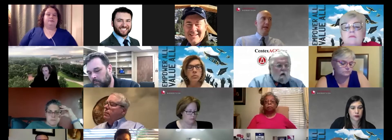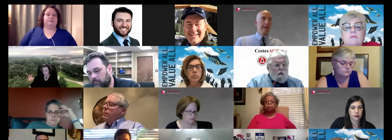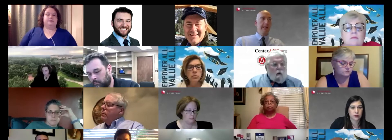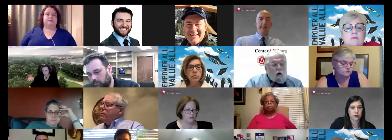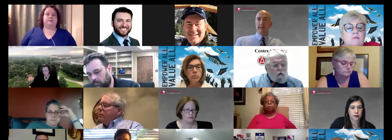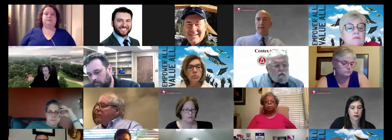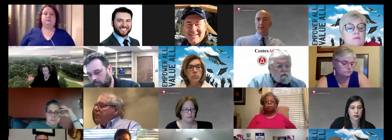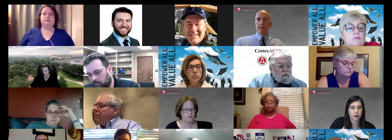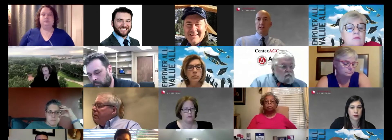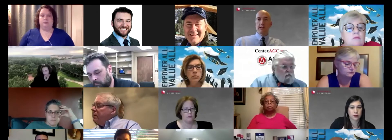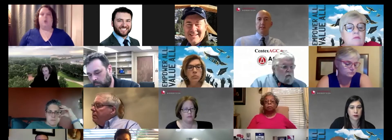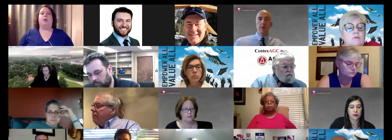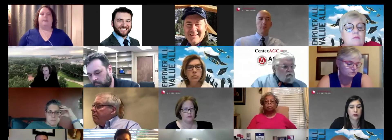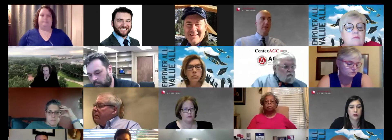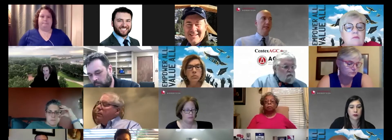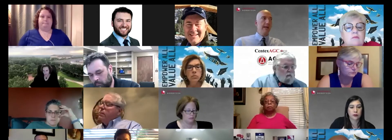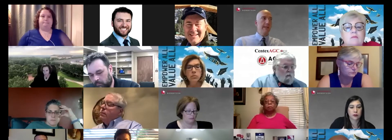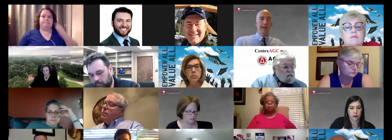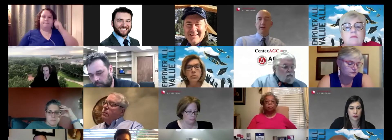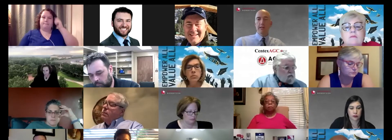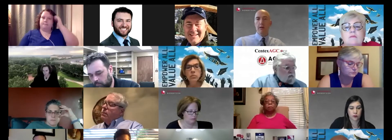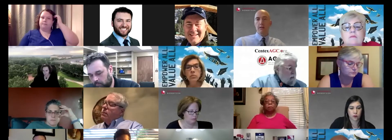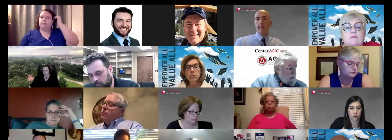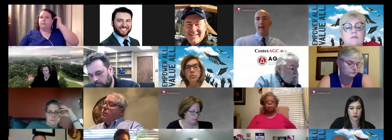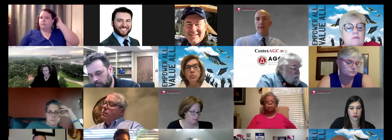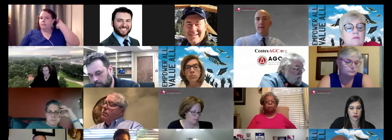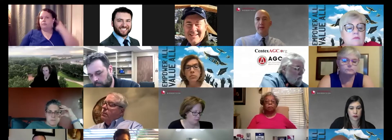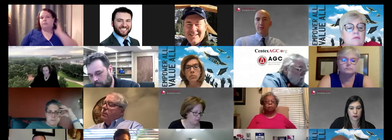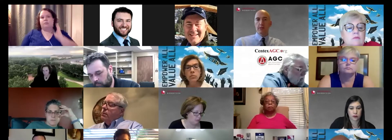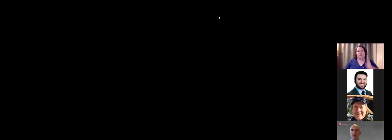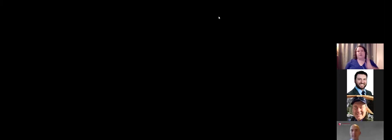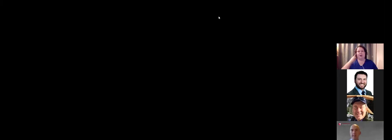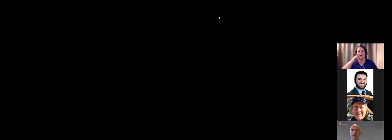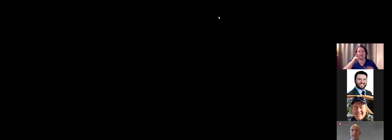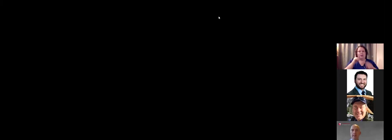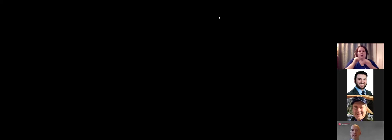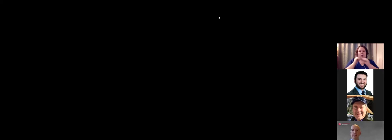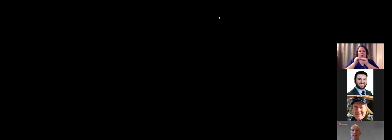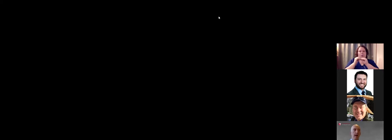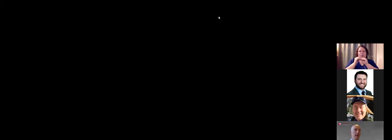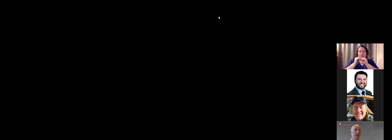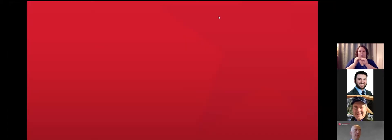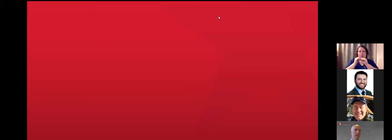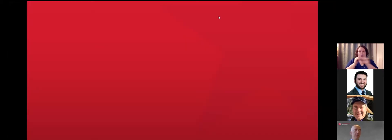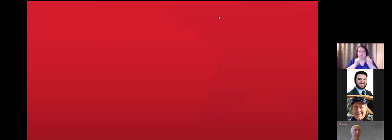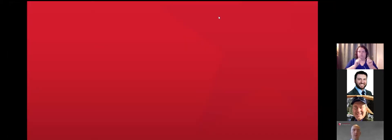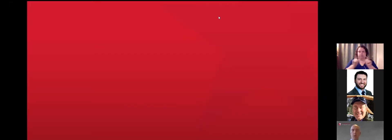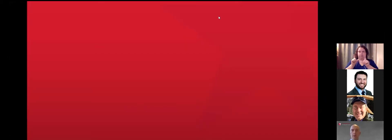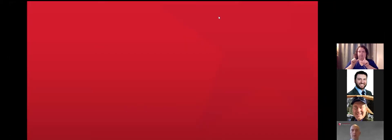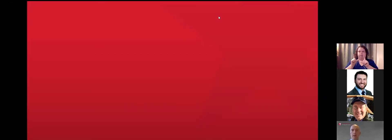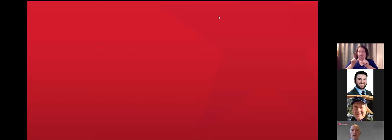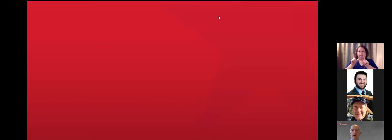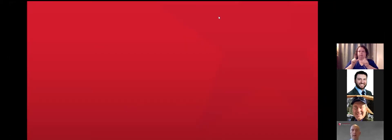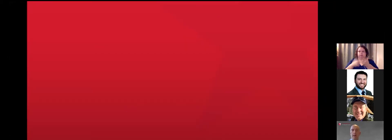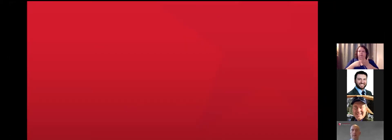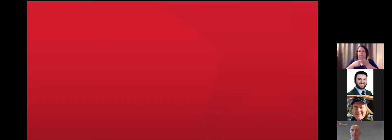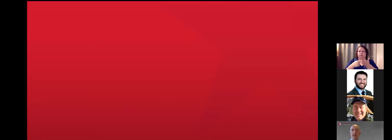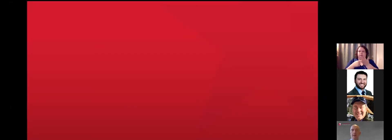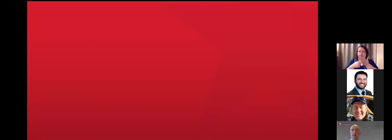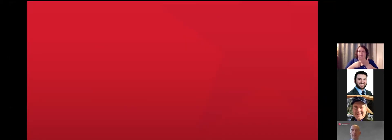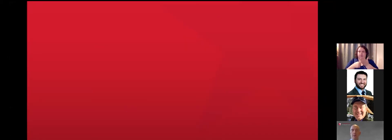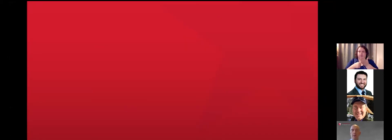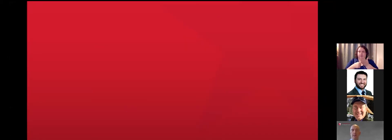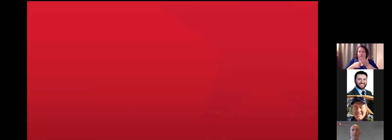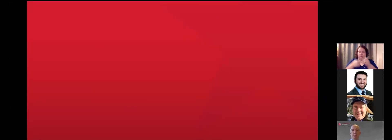All right. And I think there was, Jessica, one more slide there that talked about the boundaries and attendance zones for